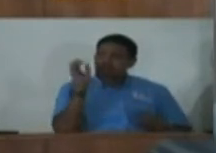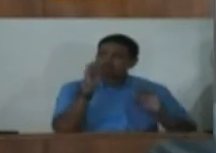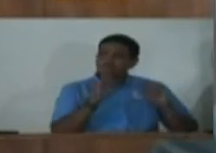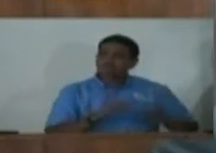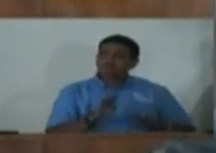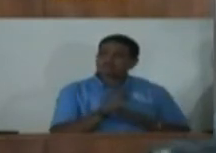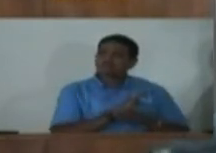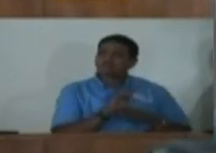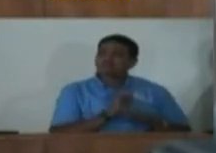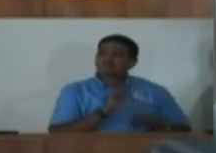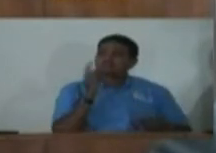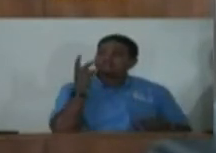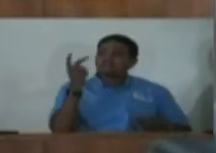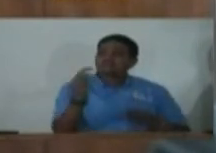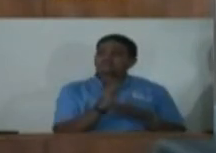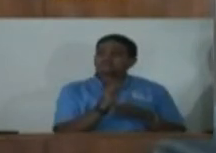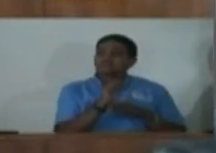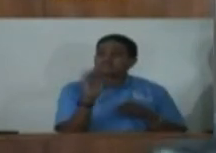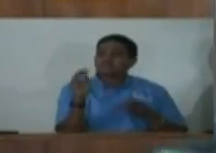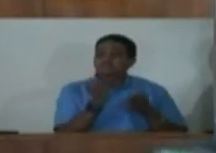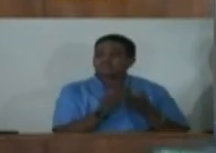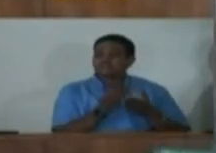and I see the Minister of Finance